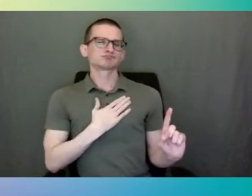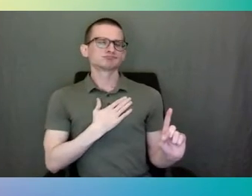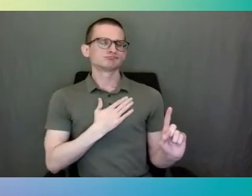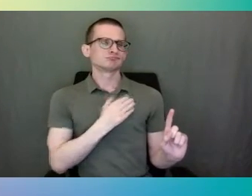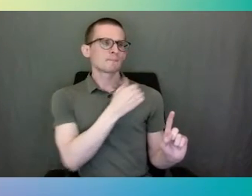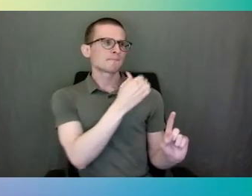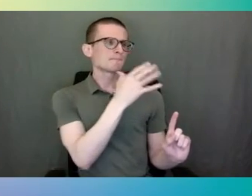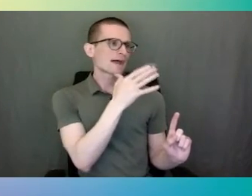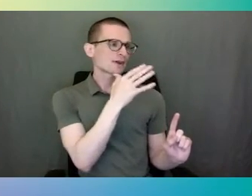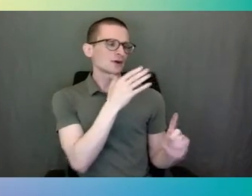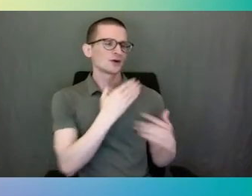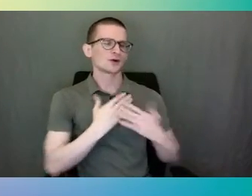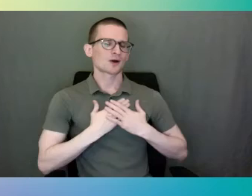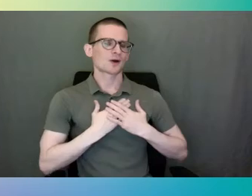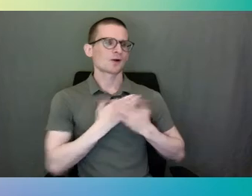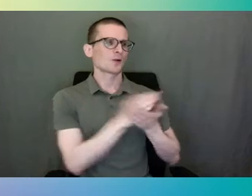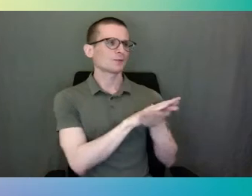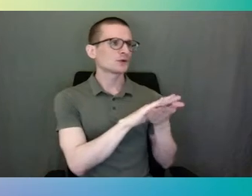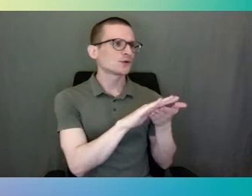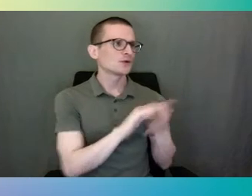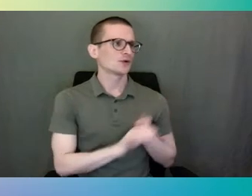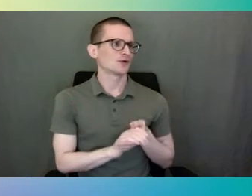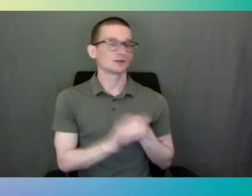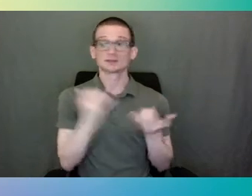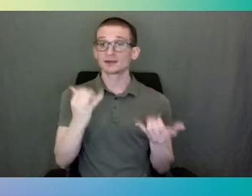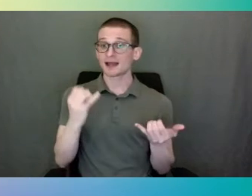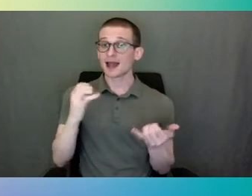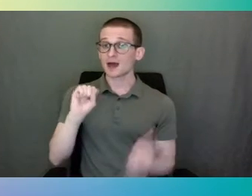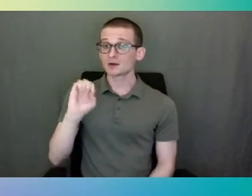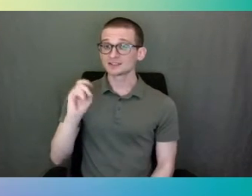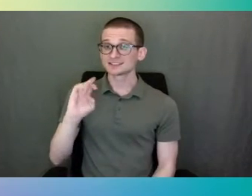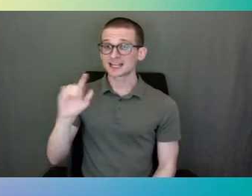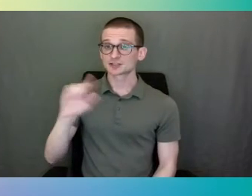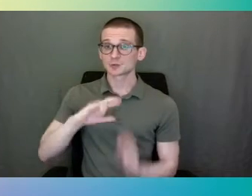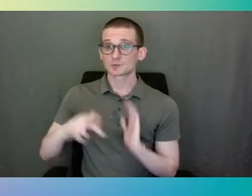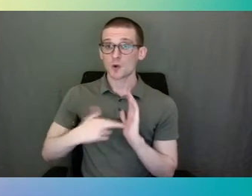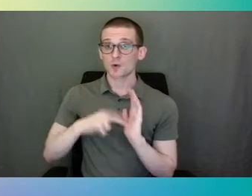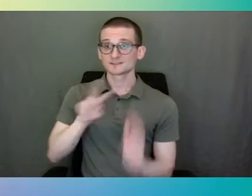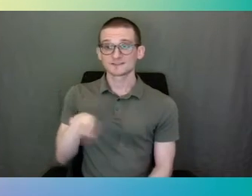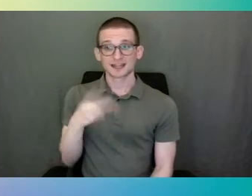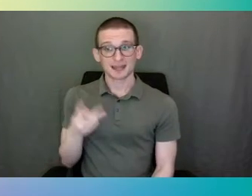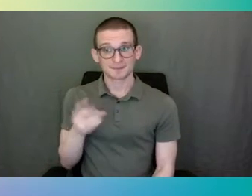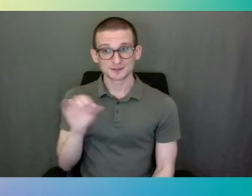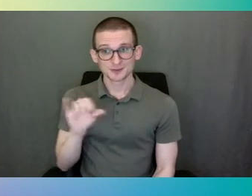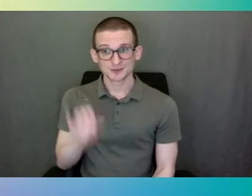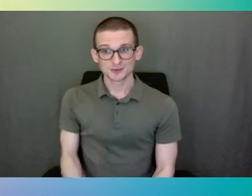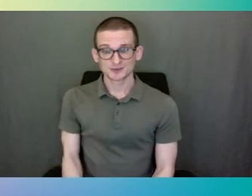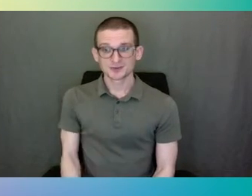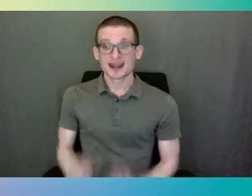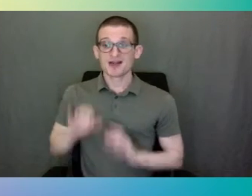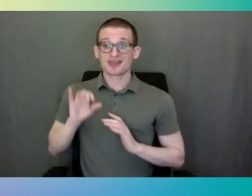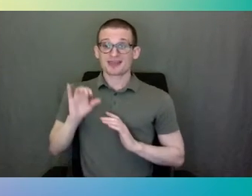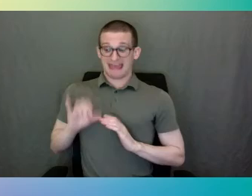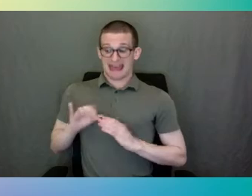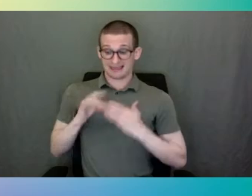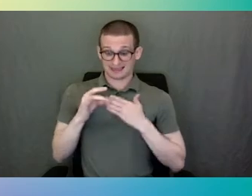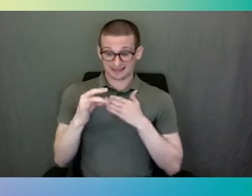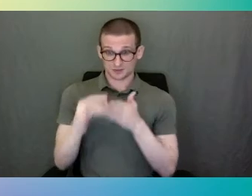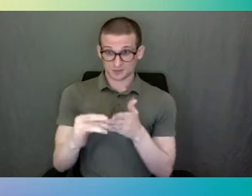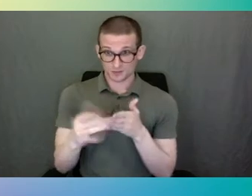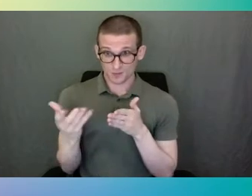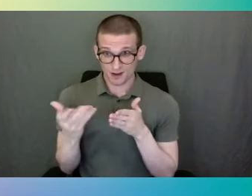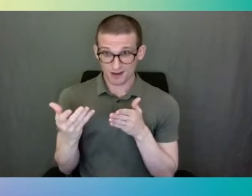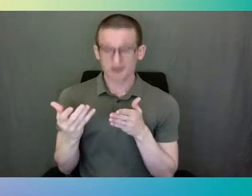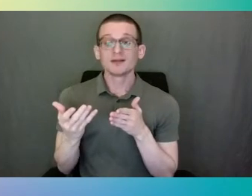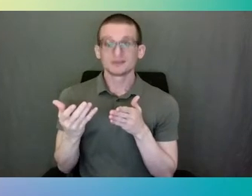these sexual roles are also flipping too. Now, this sets the stage for a beginning of understanding